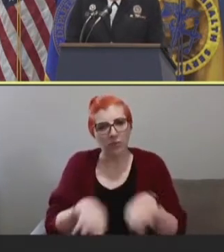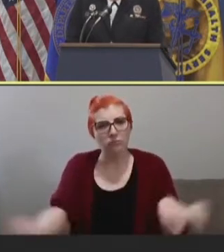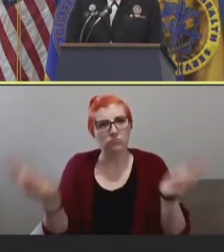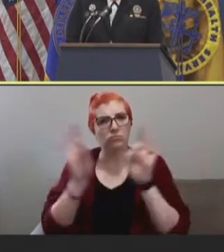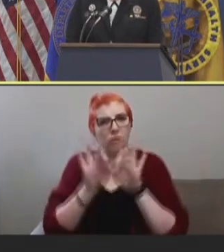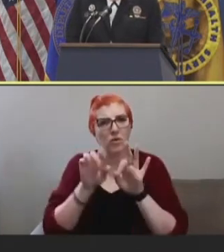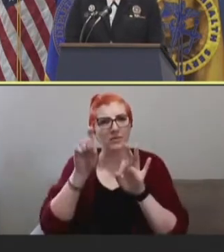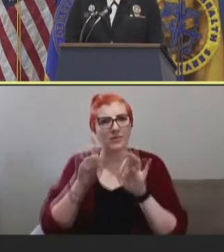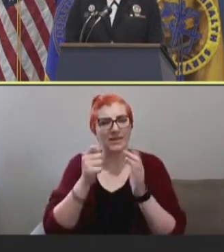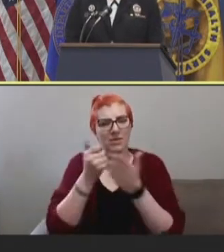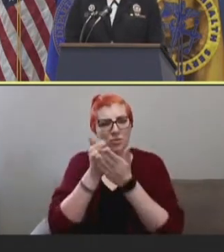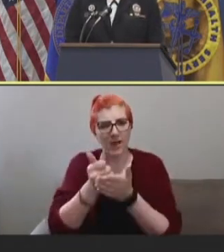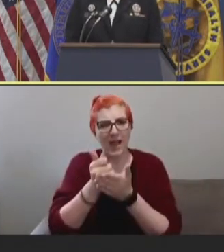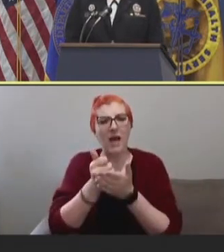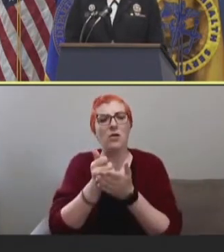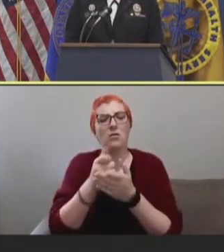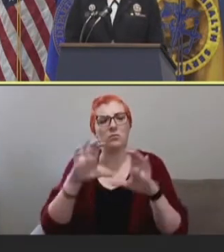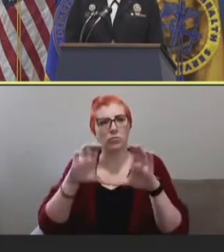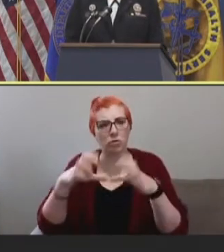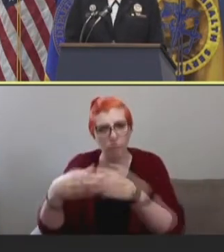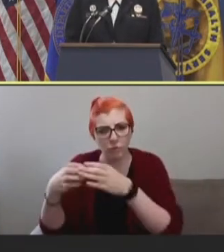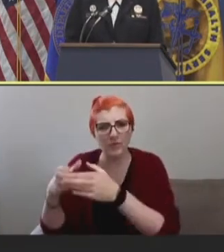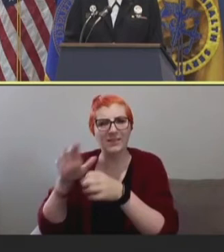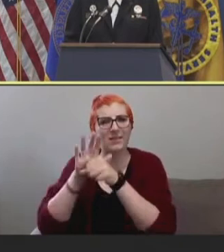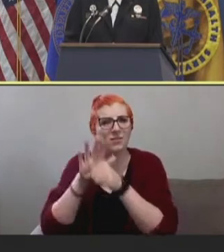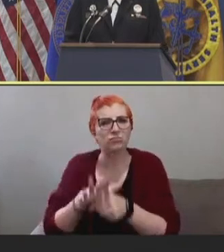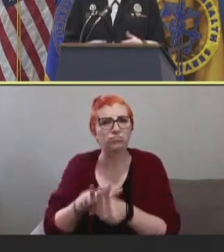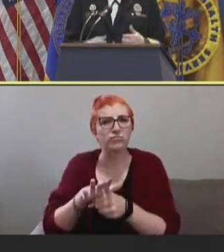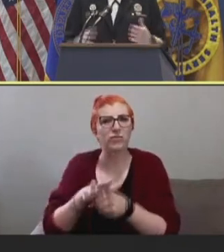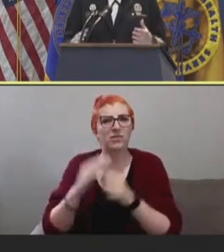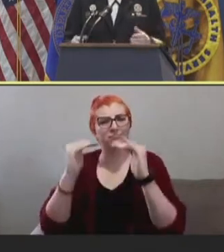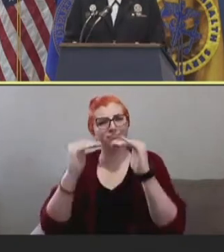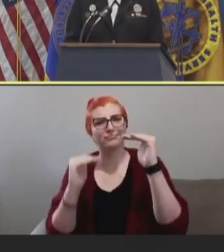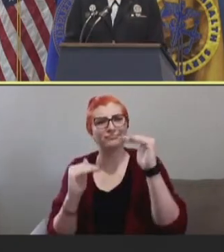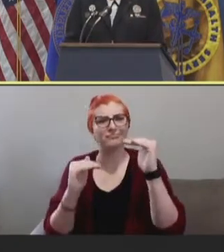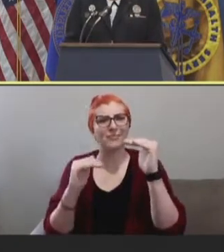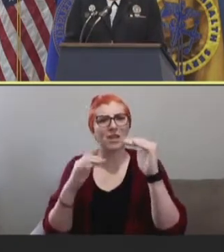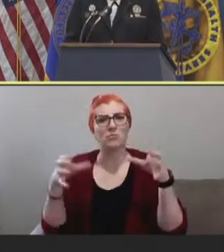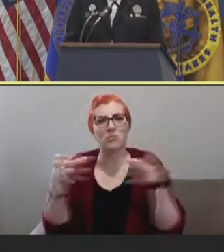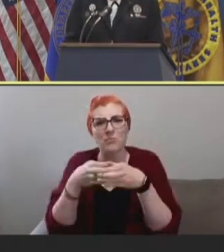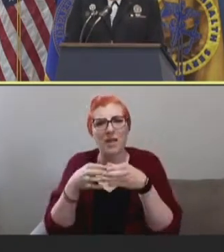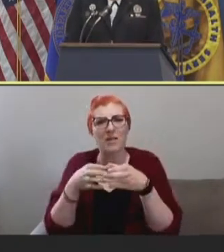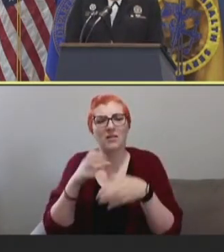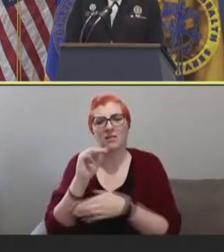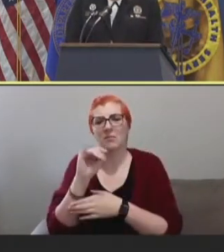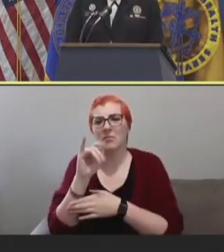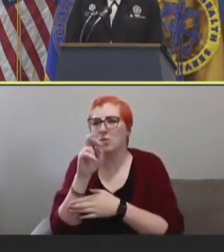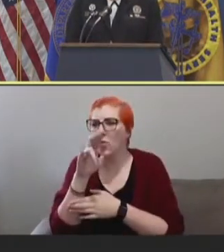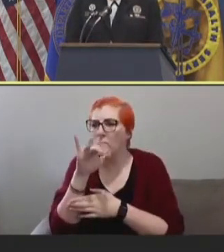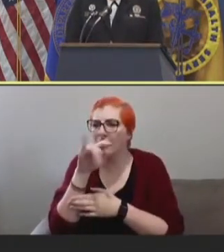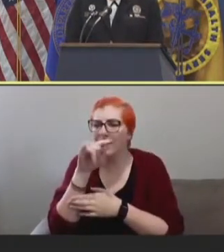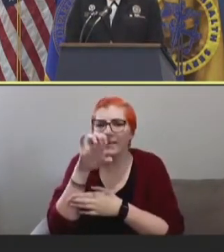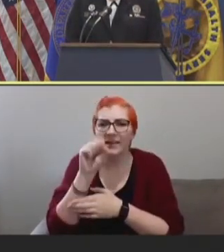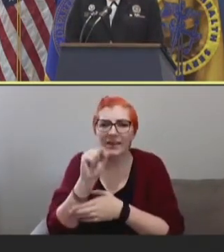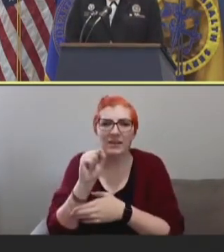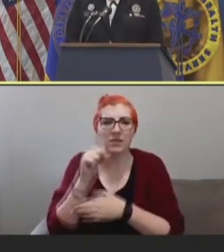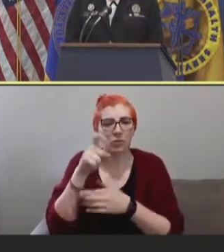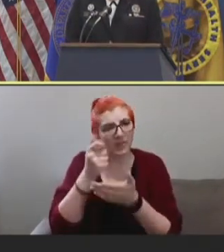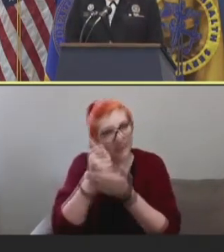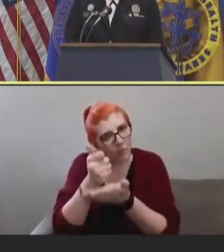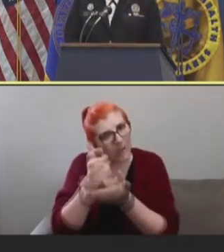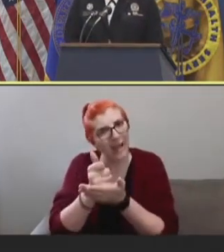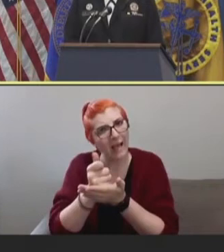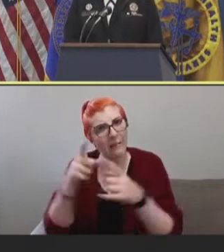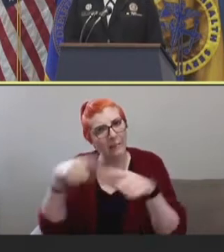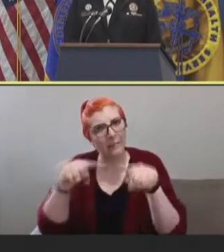marginalized, those that have higher rates of COVID-19, but higher rates of all diseases than in the whole population. And